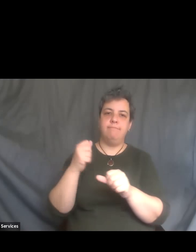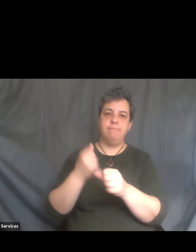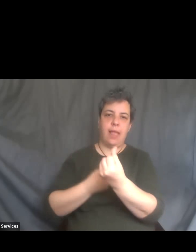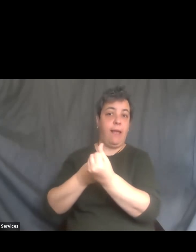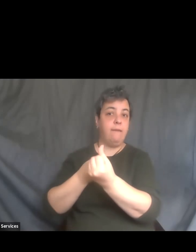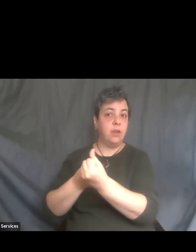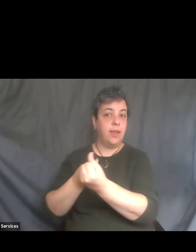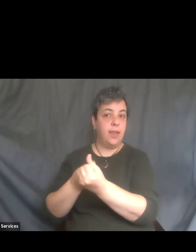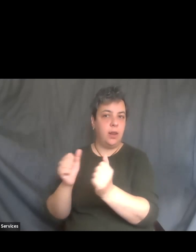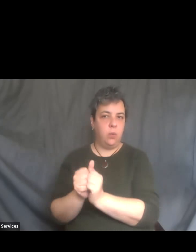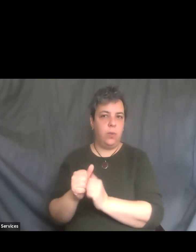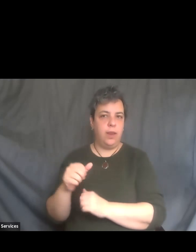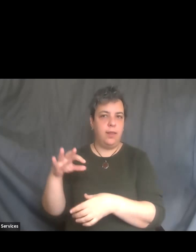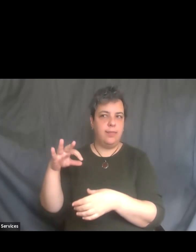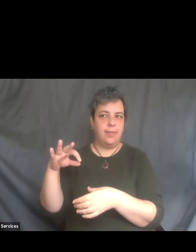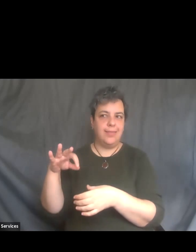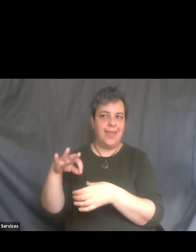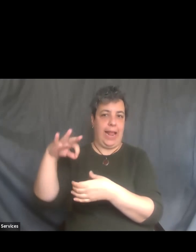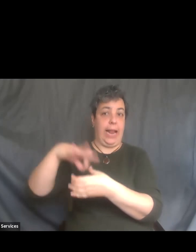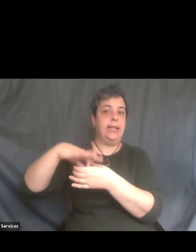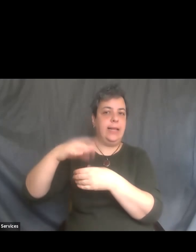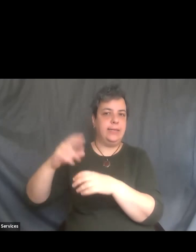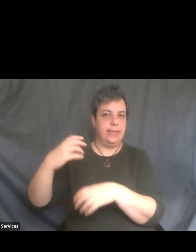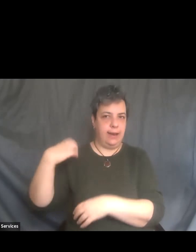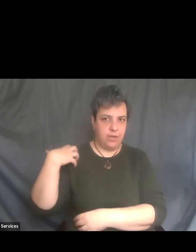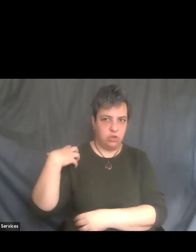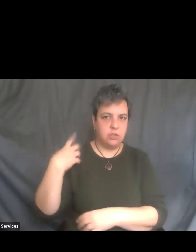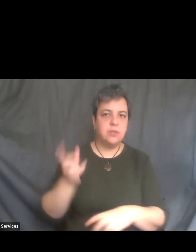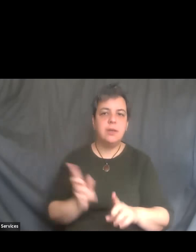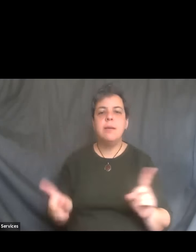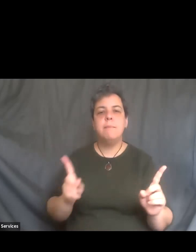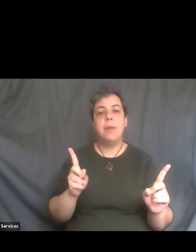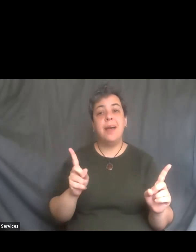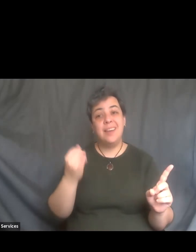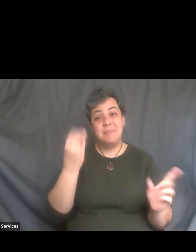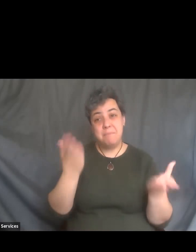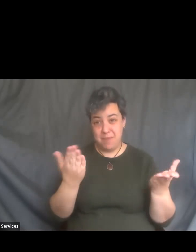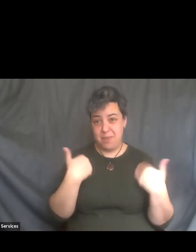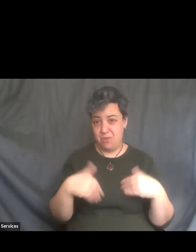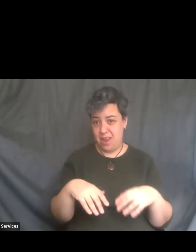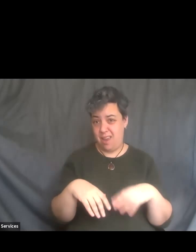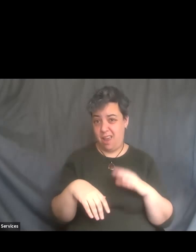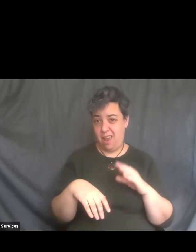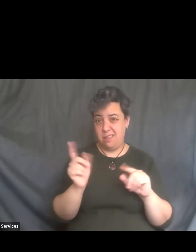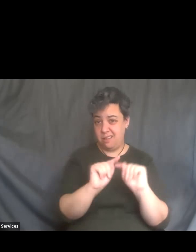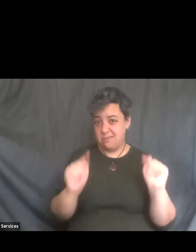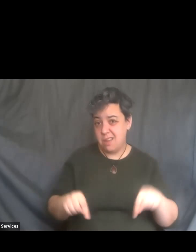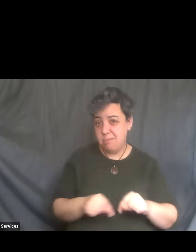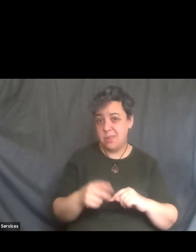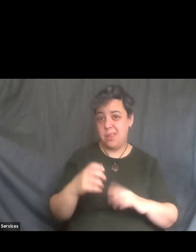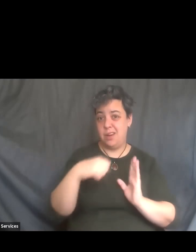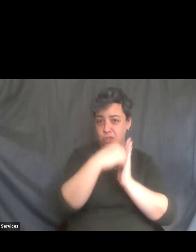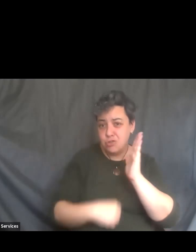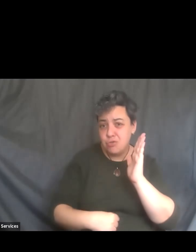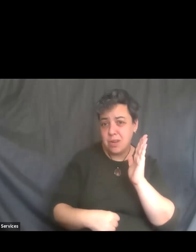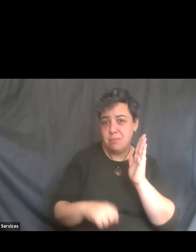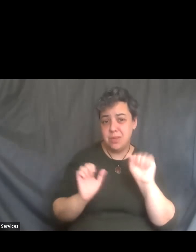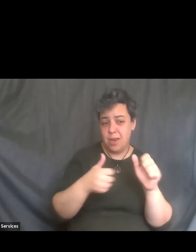that. You know what would be helpful? If there would be templates and scripts to make phone calls as well. You all